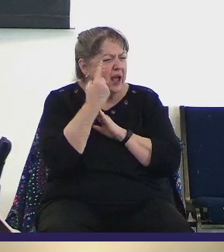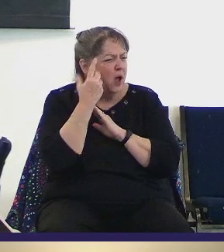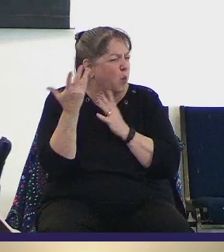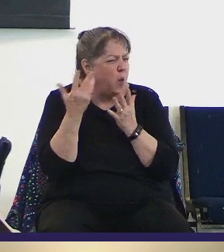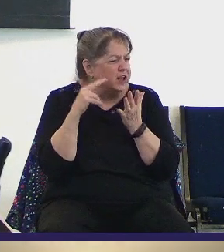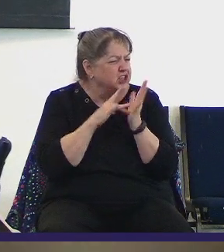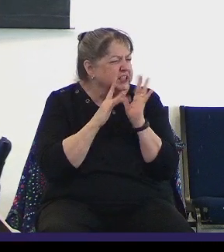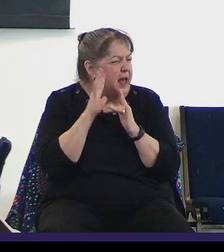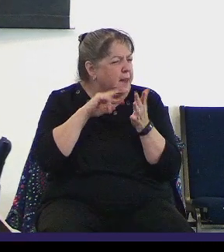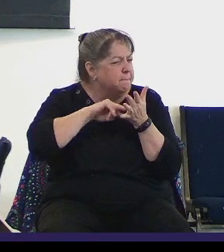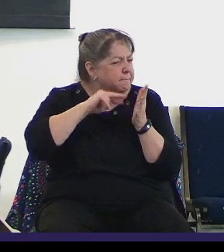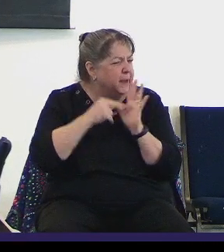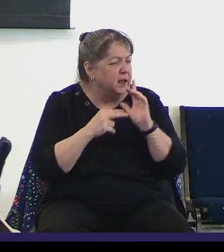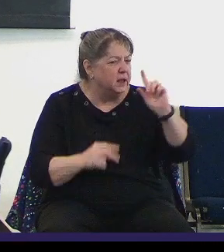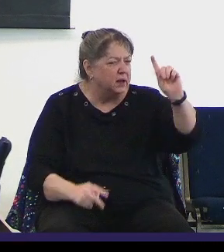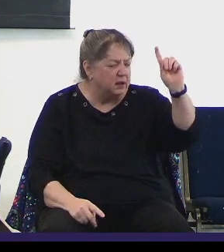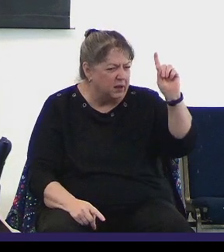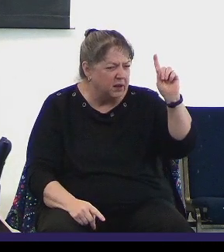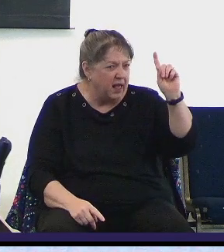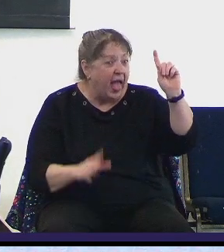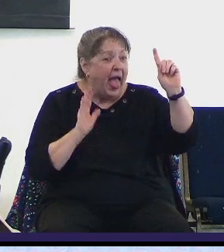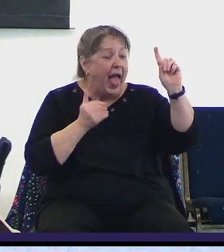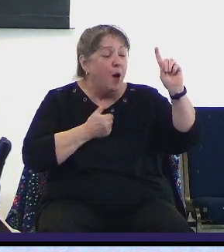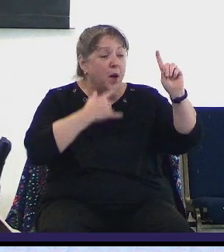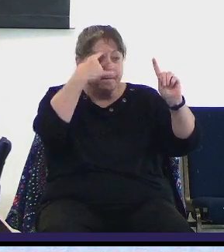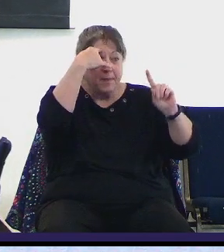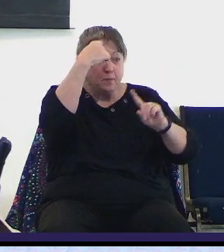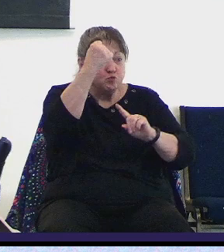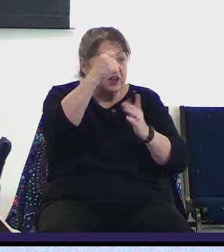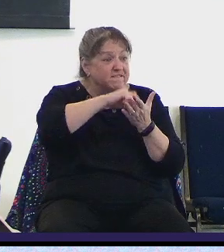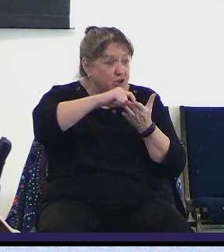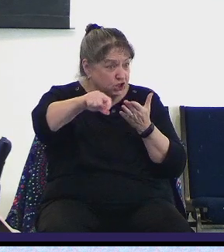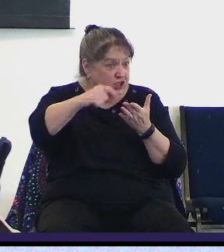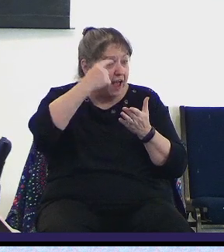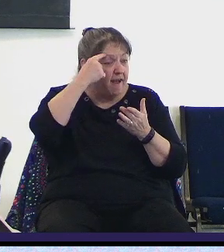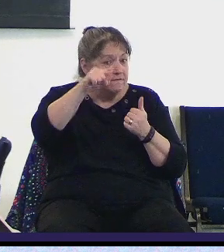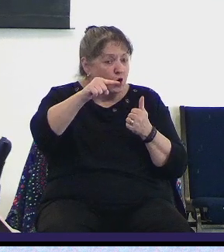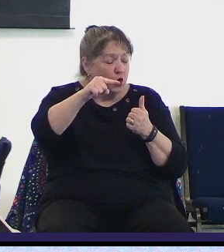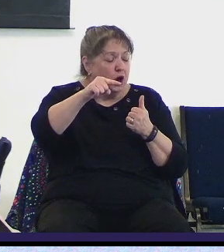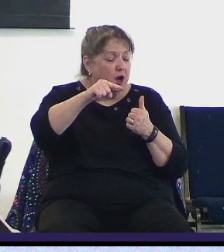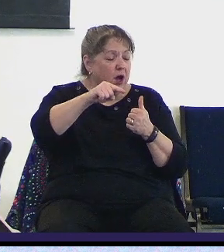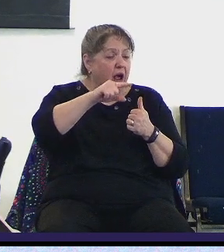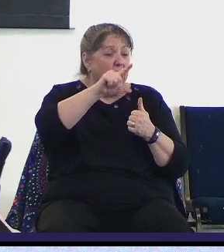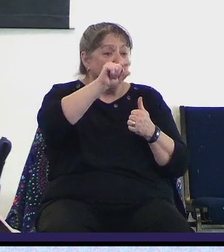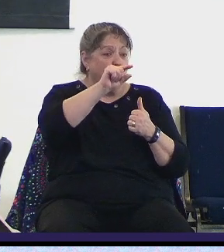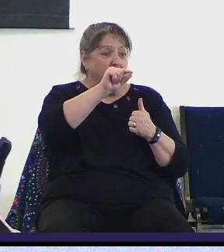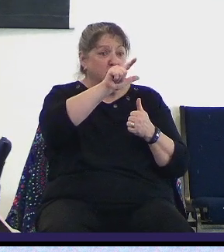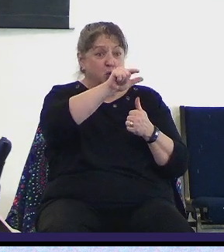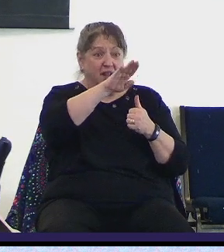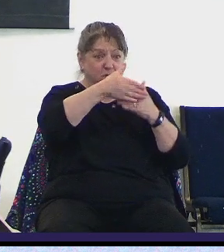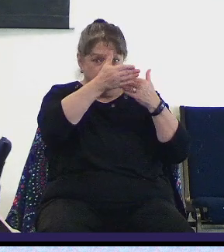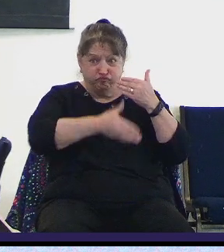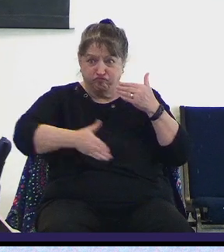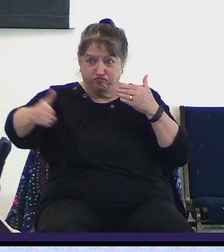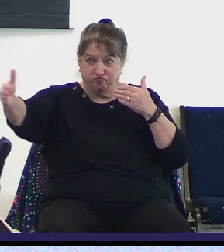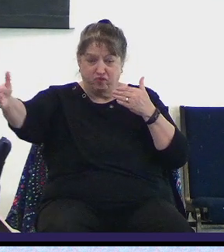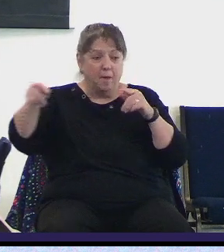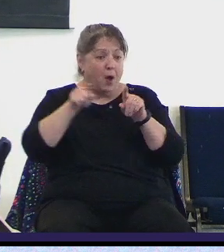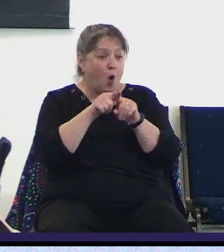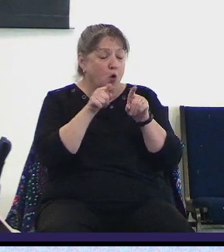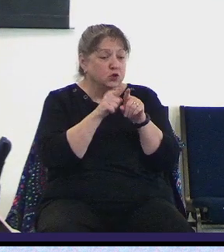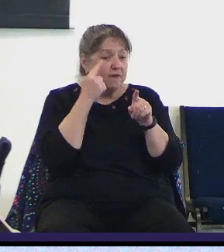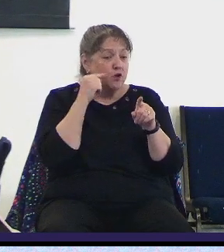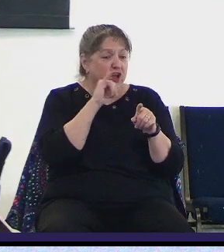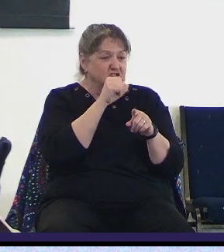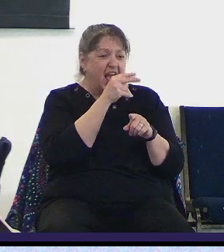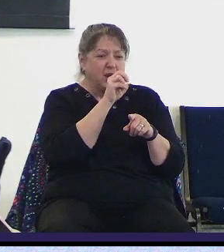to notice upon the screen, this is our memory verse for the month, for the rest of this month and all of this year.